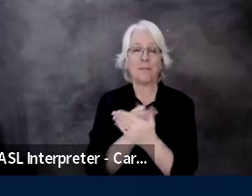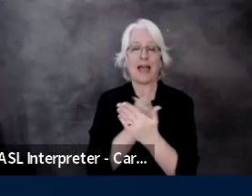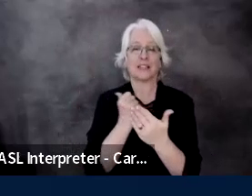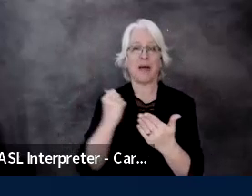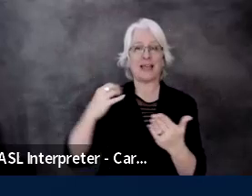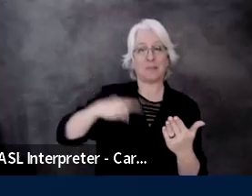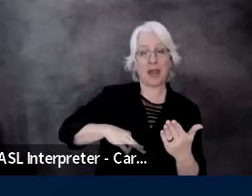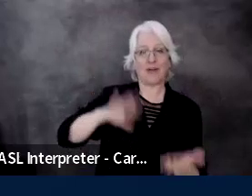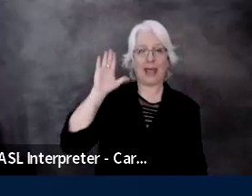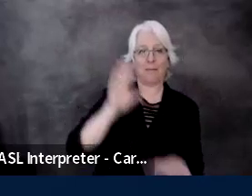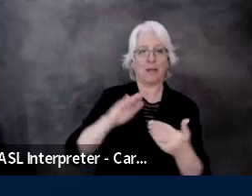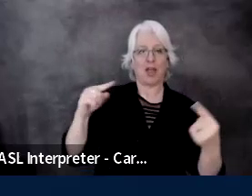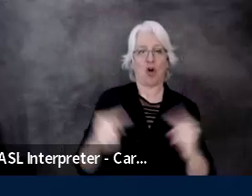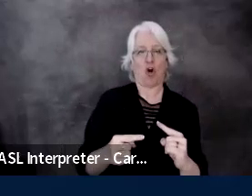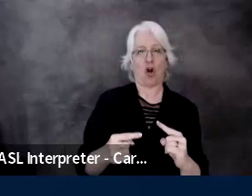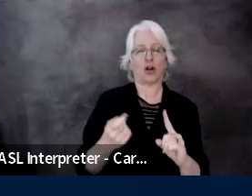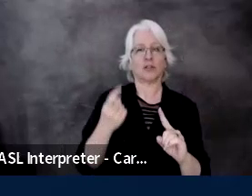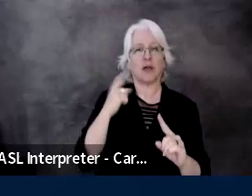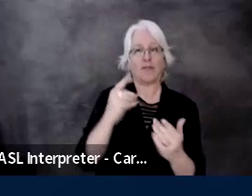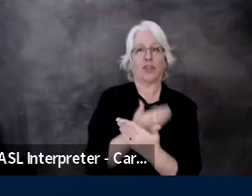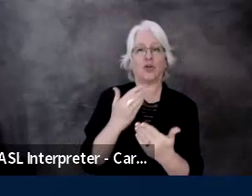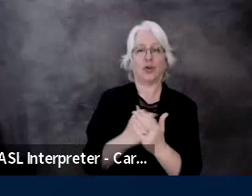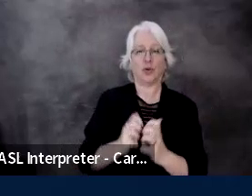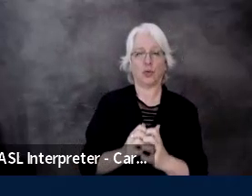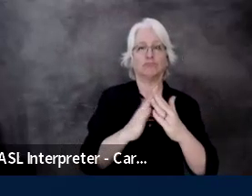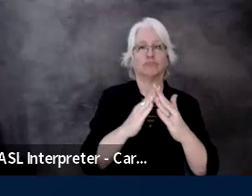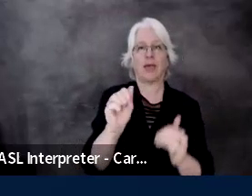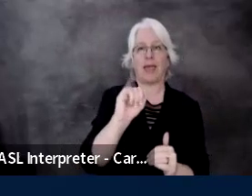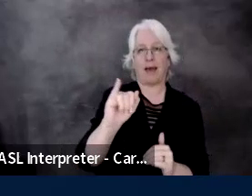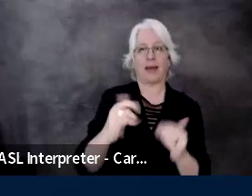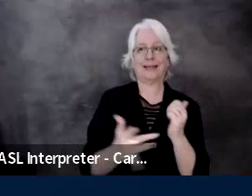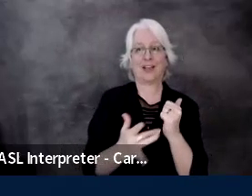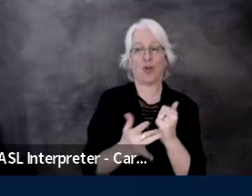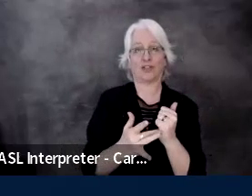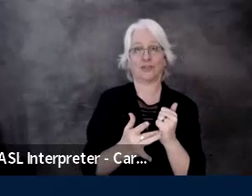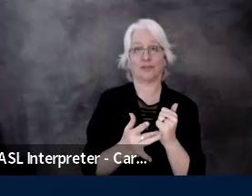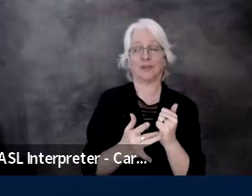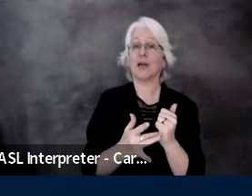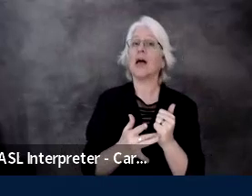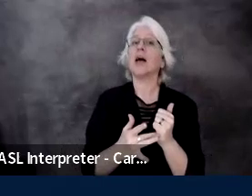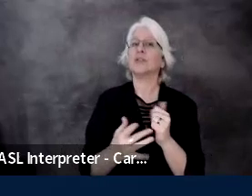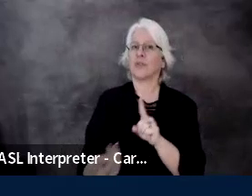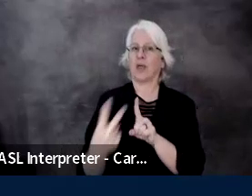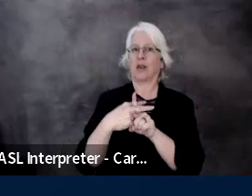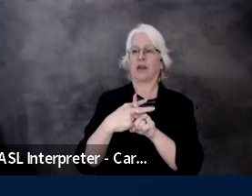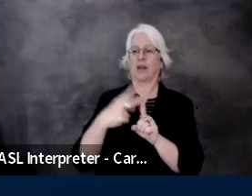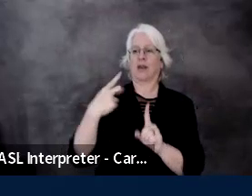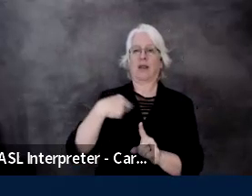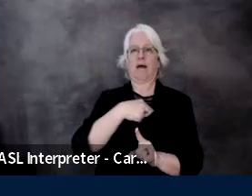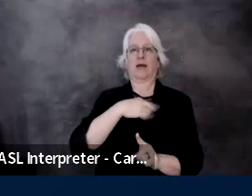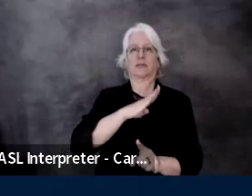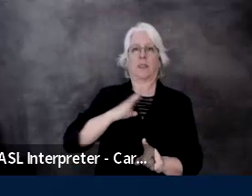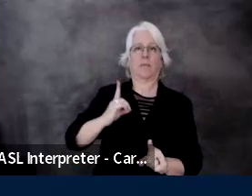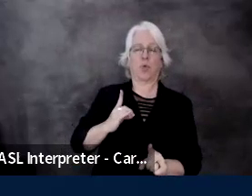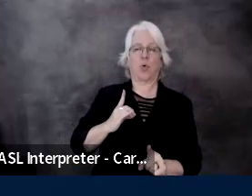minimize harms of emerging AI technologies. To that end, the Access Board was tasked with several asks.